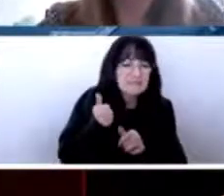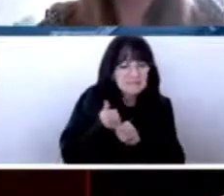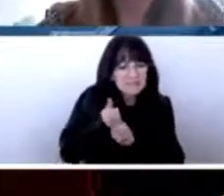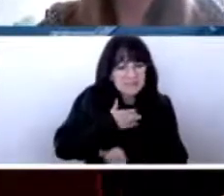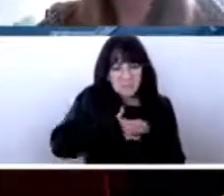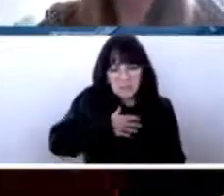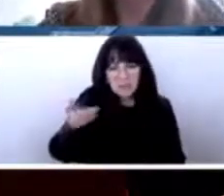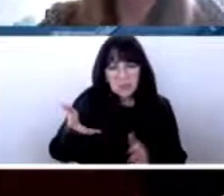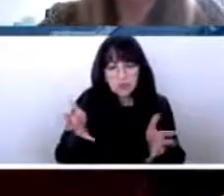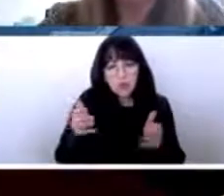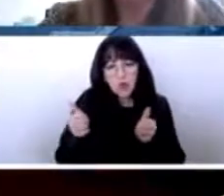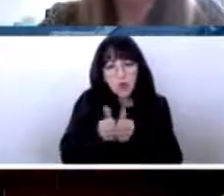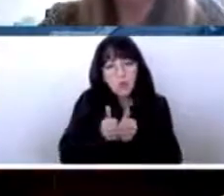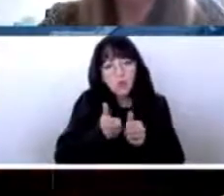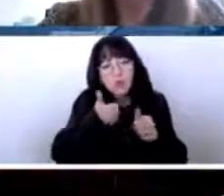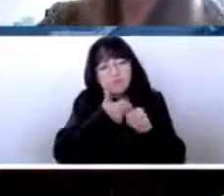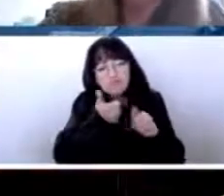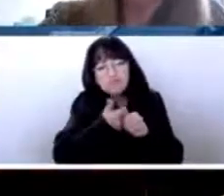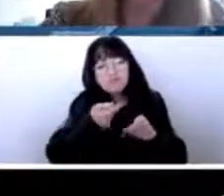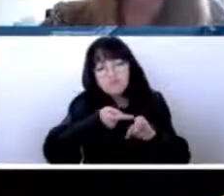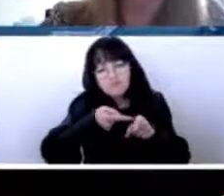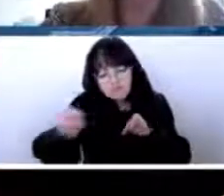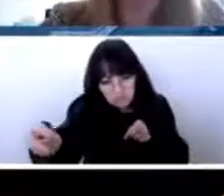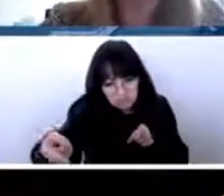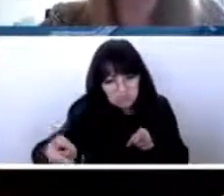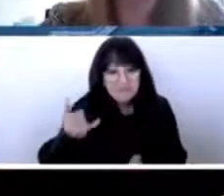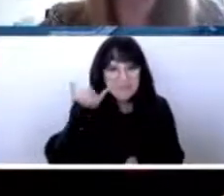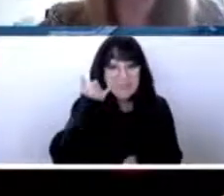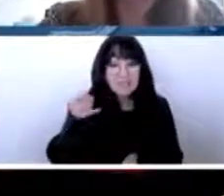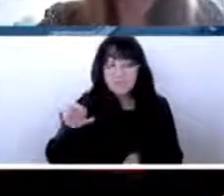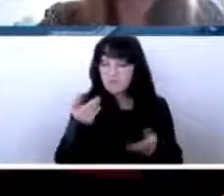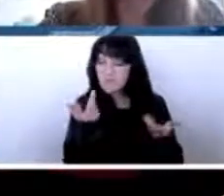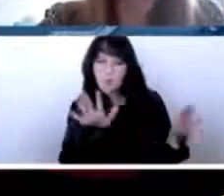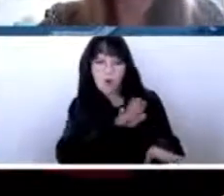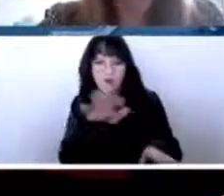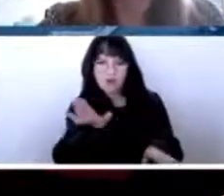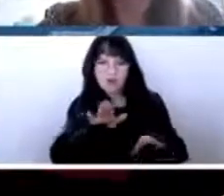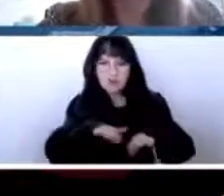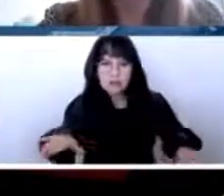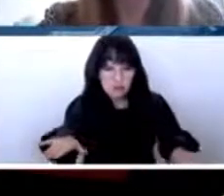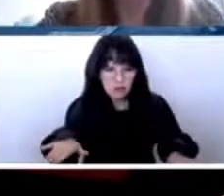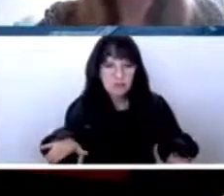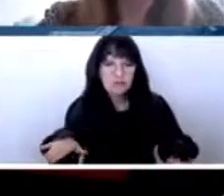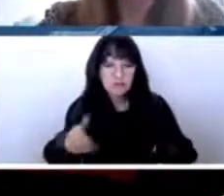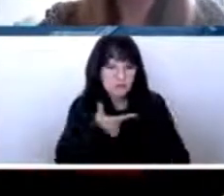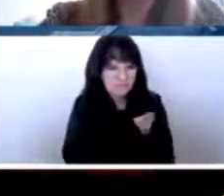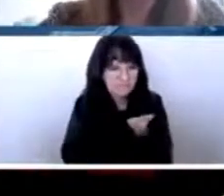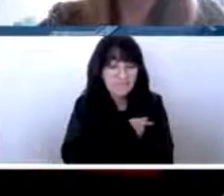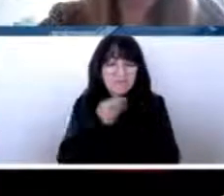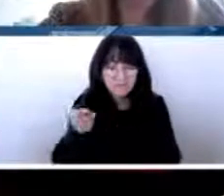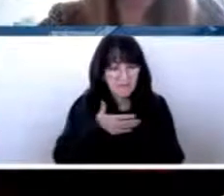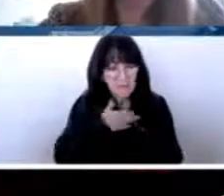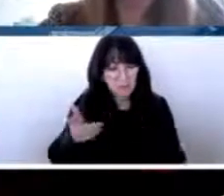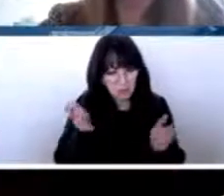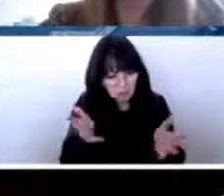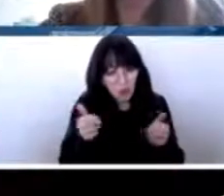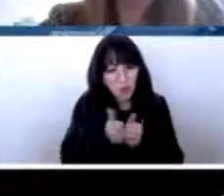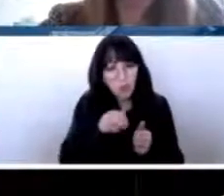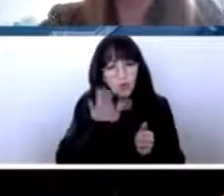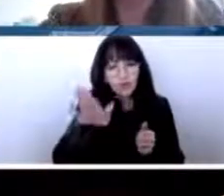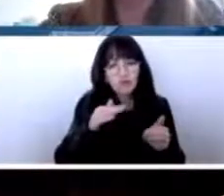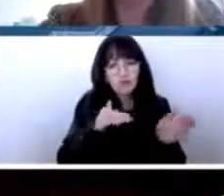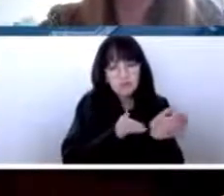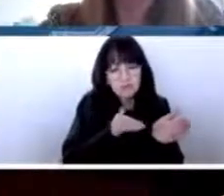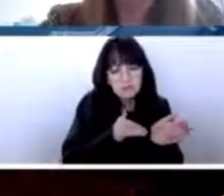your children are not yet vaccinated, again, please talk with your pediatrician about your concerns, and please be open to reconsidering